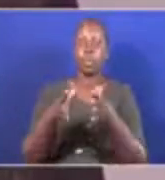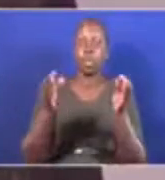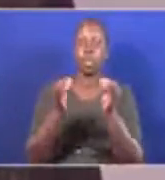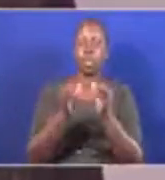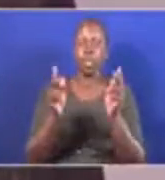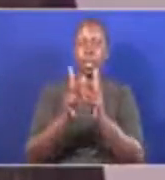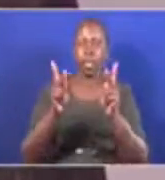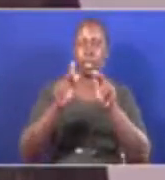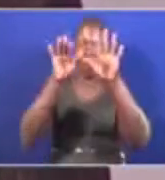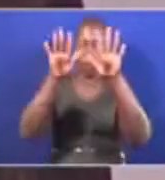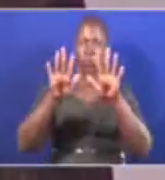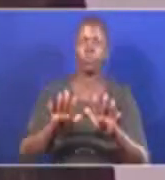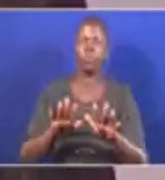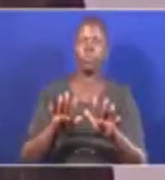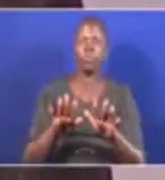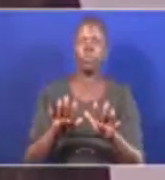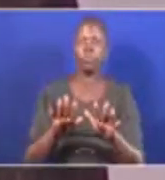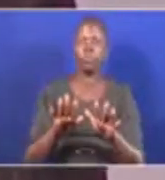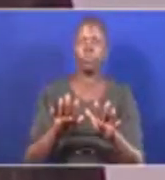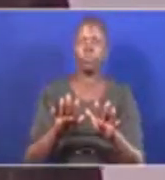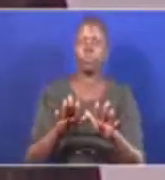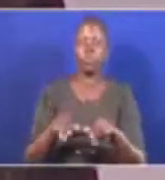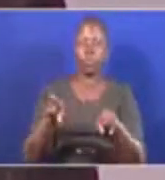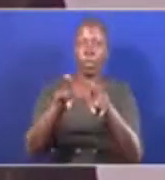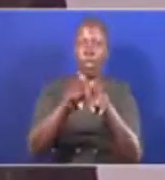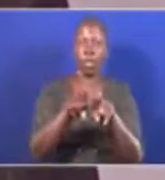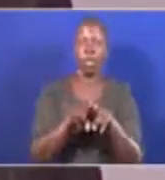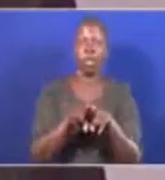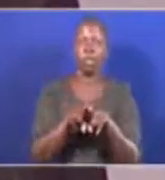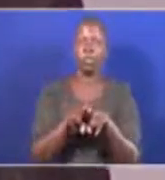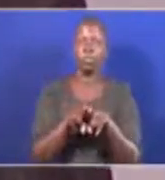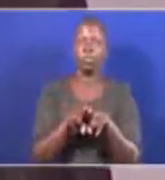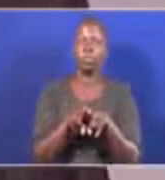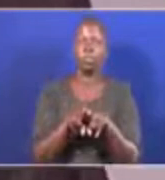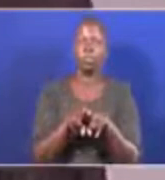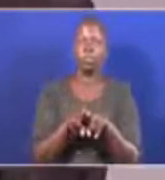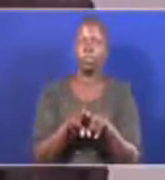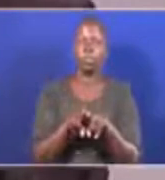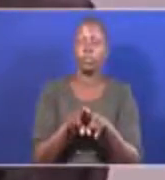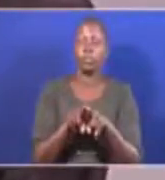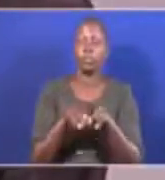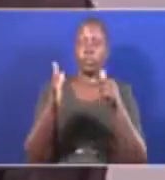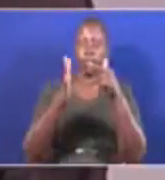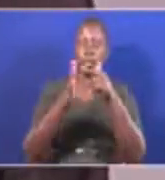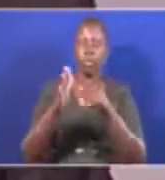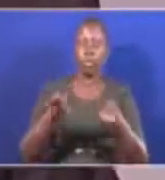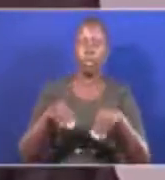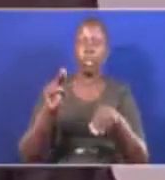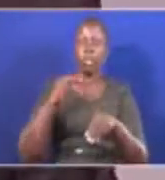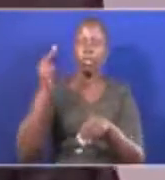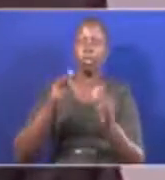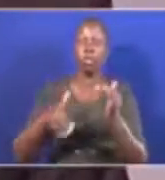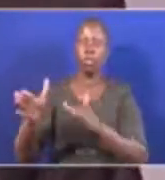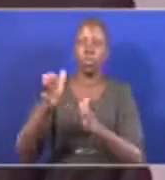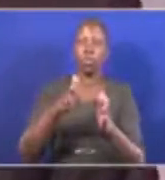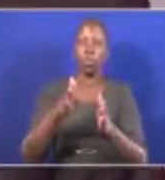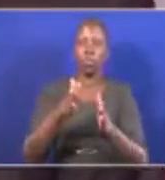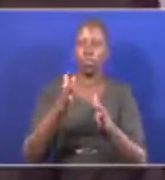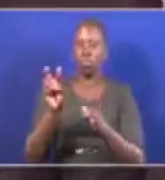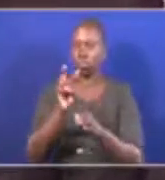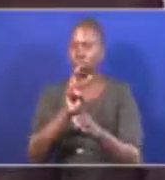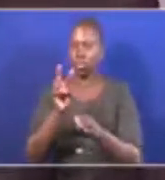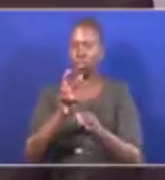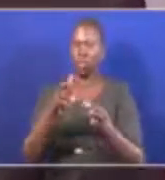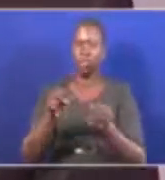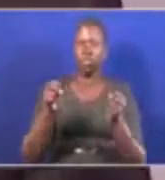very important as it accords us the opportunity to reflect on the